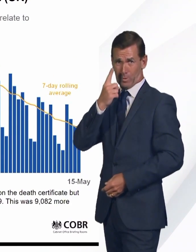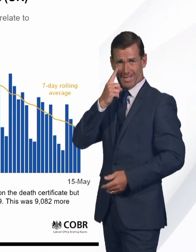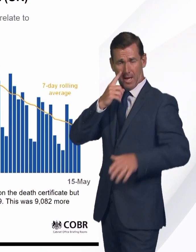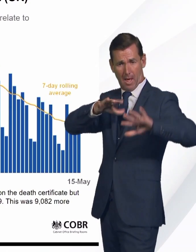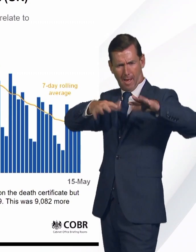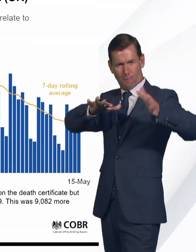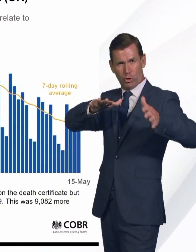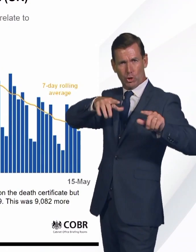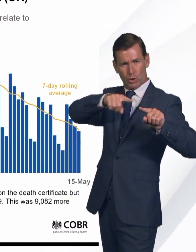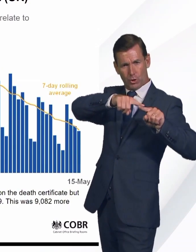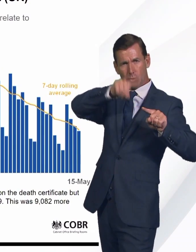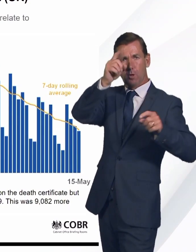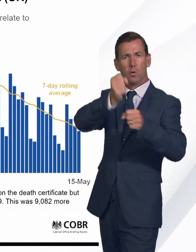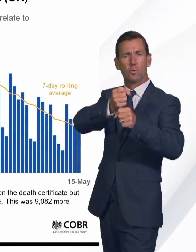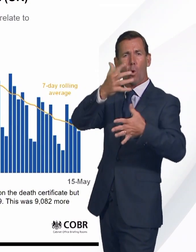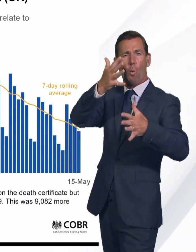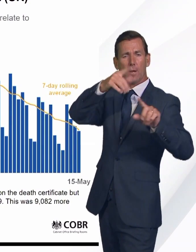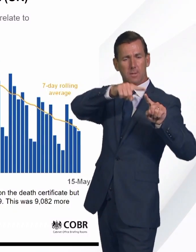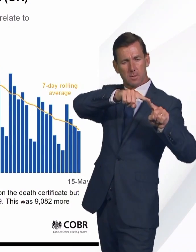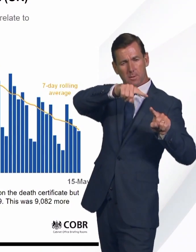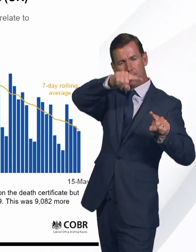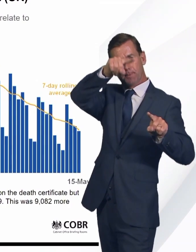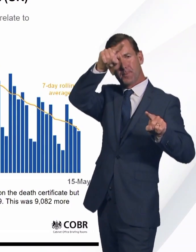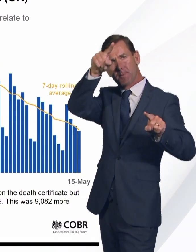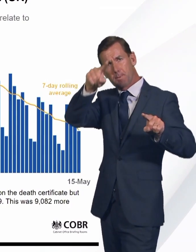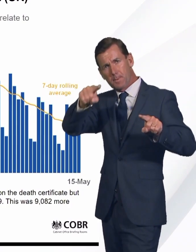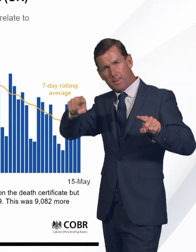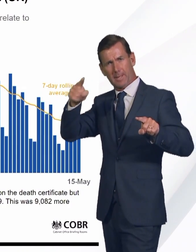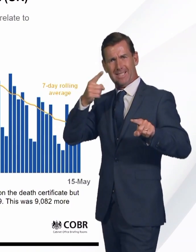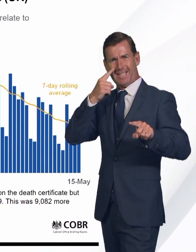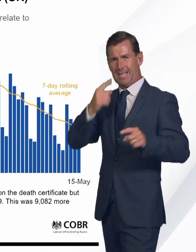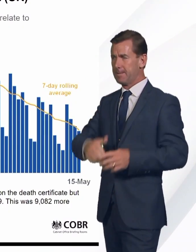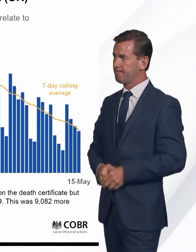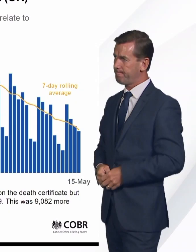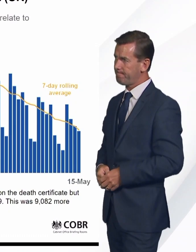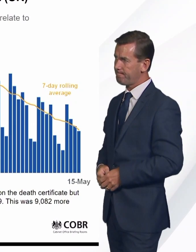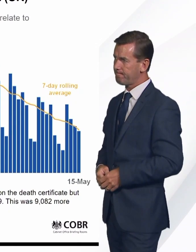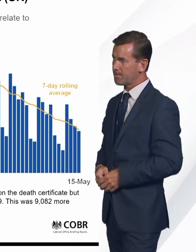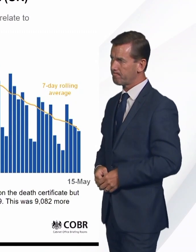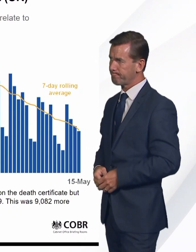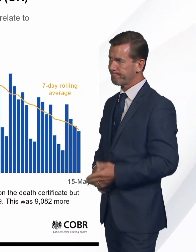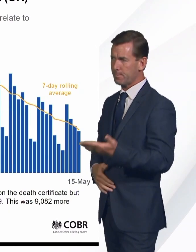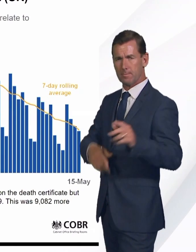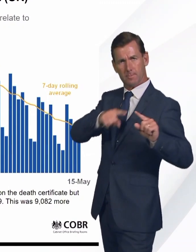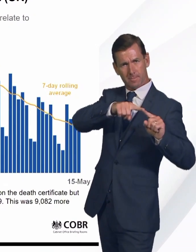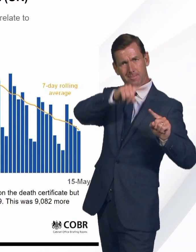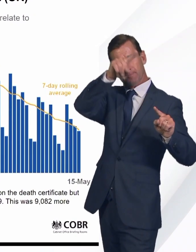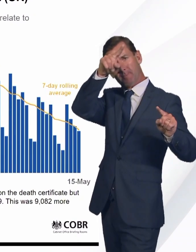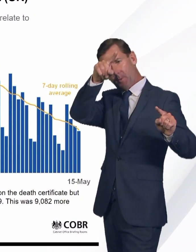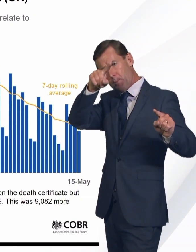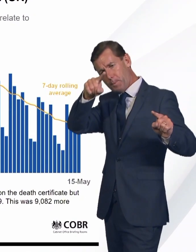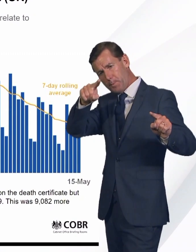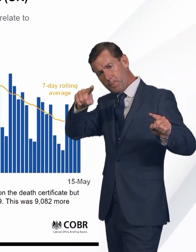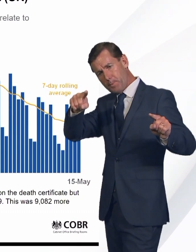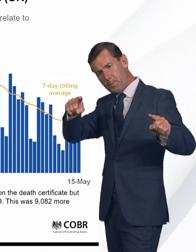is a better measure as the deaths are reported at different times, shows that those deaths are steadily